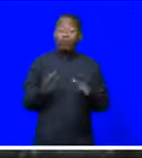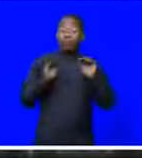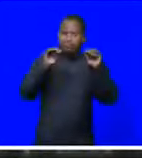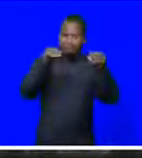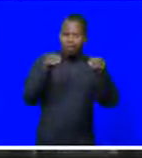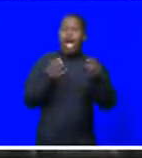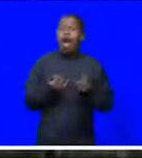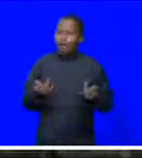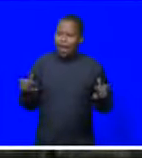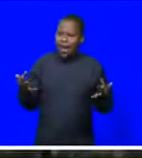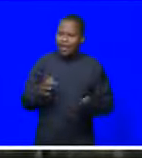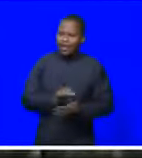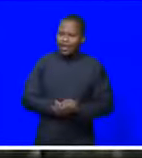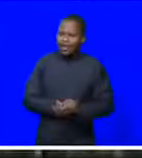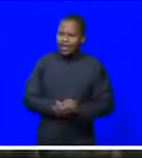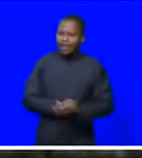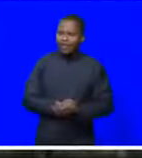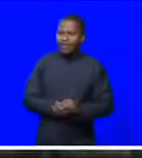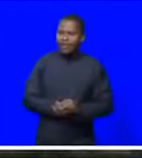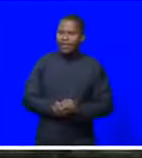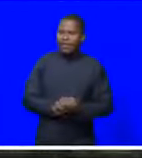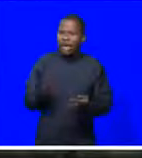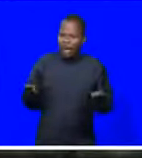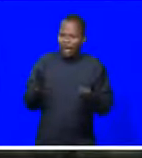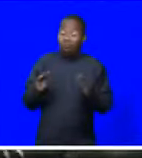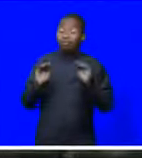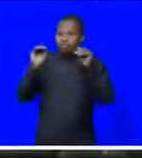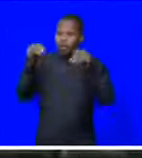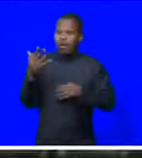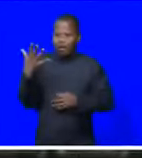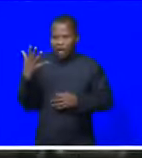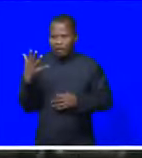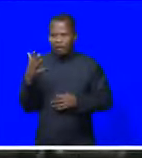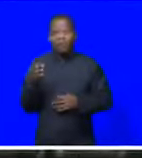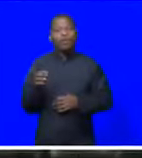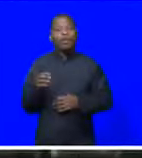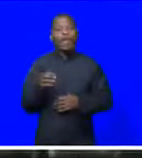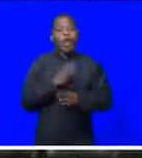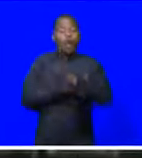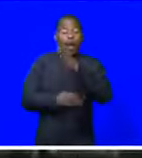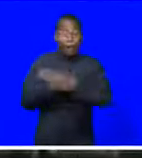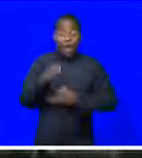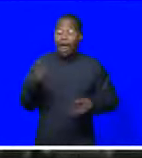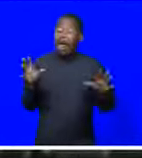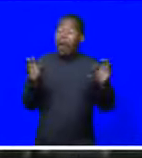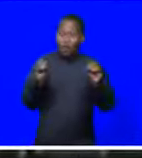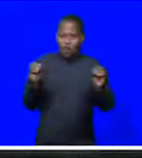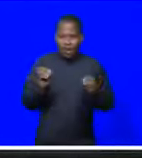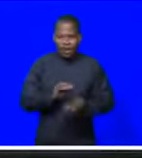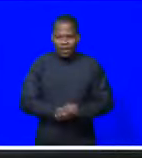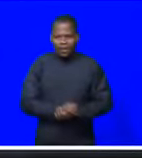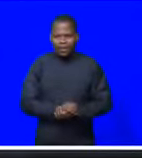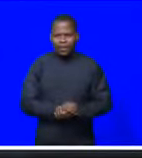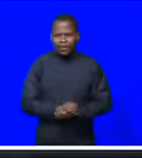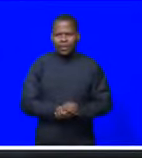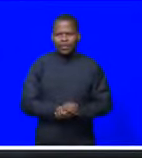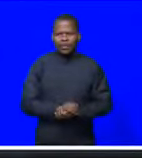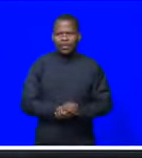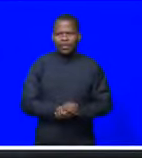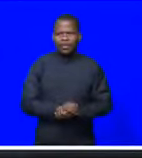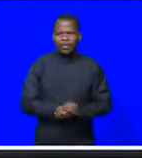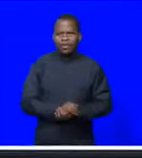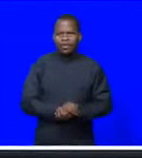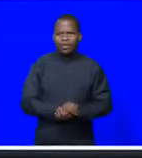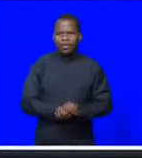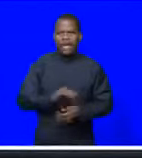bantu vele makwentika le ngodi 15 bude lolimele nawa kwathinseke kamke khumbi